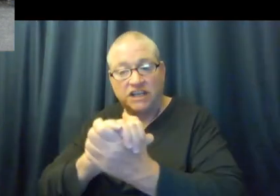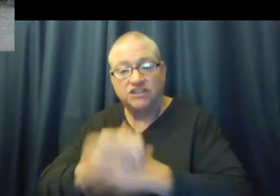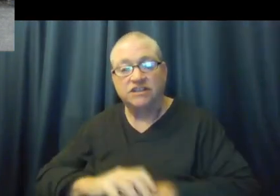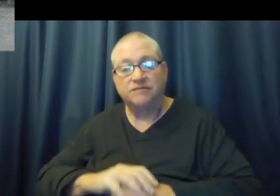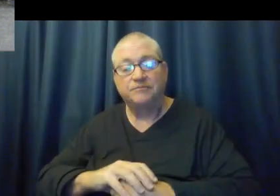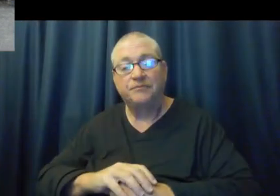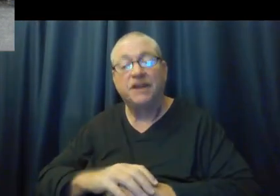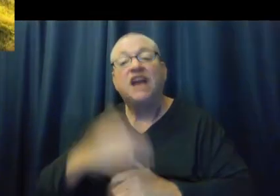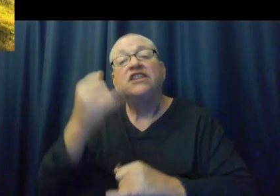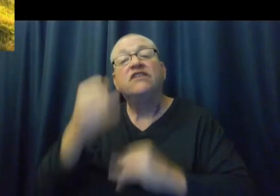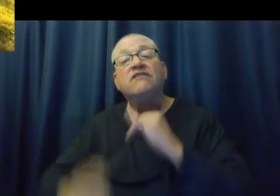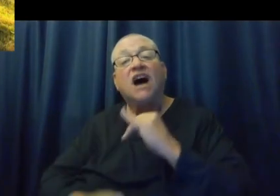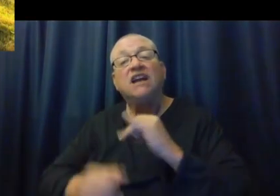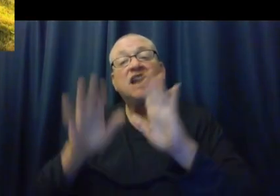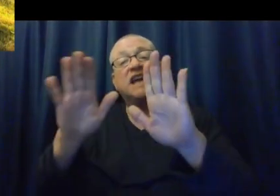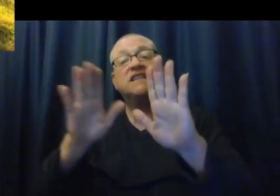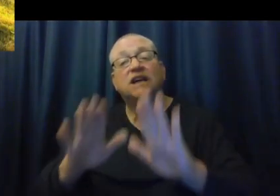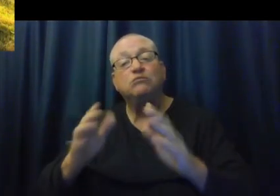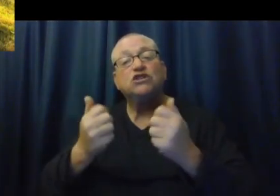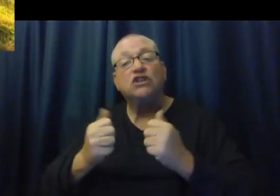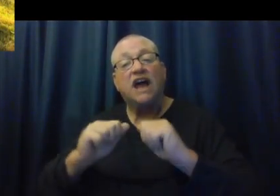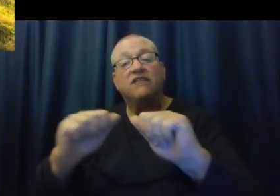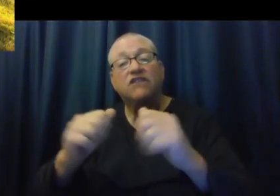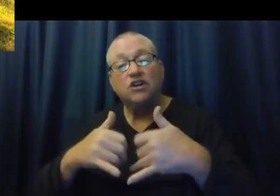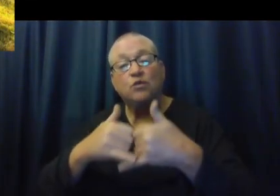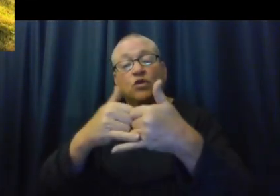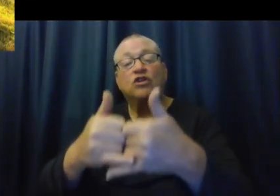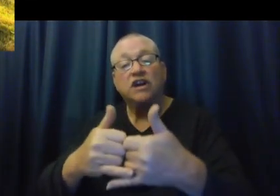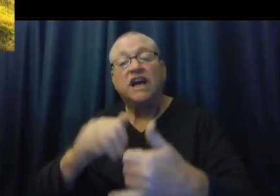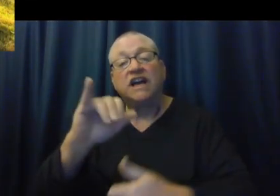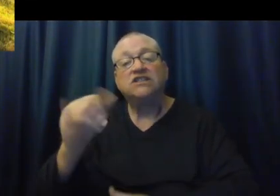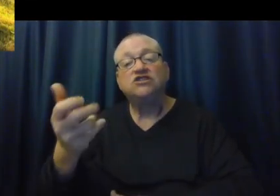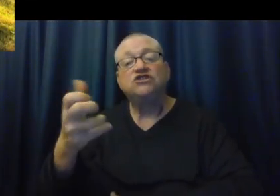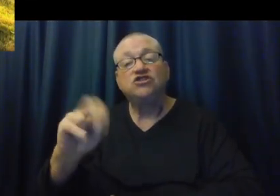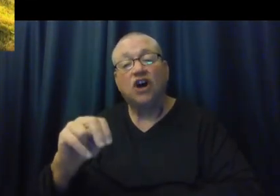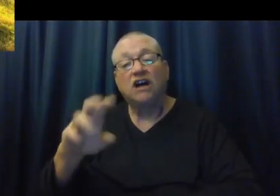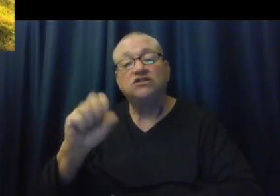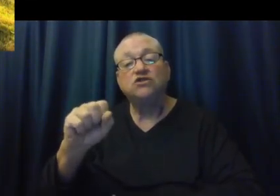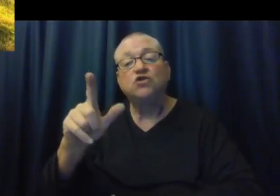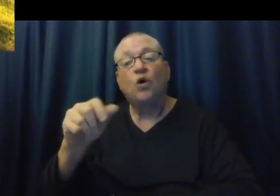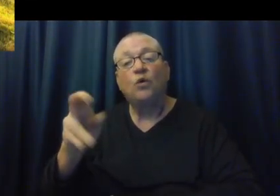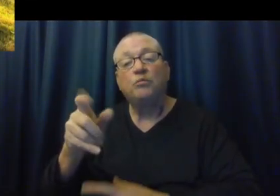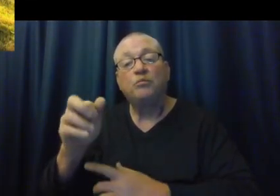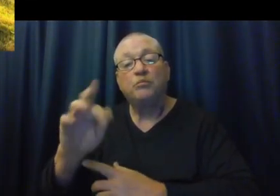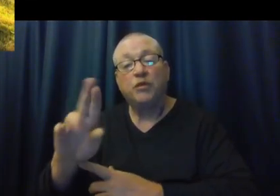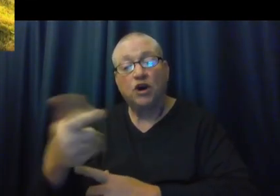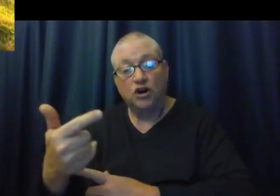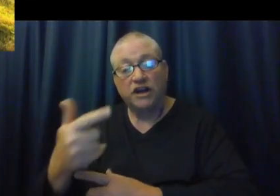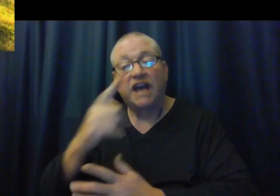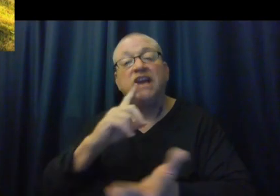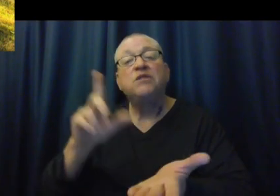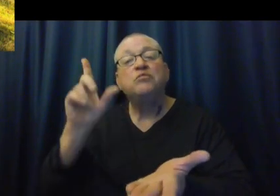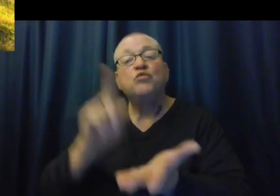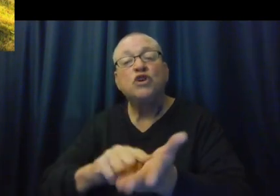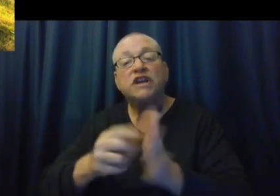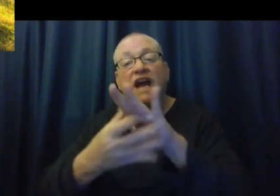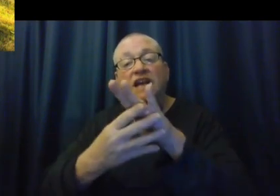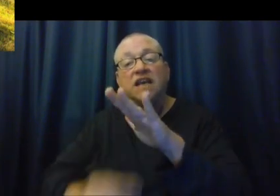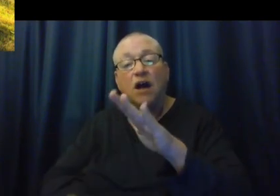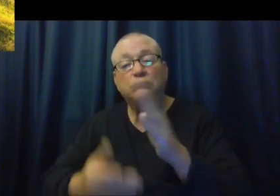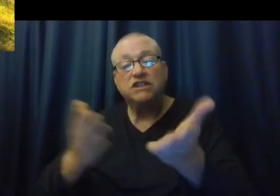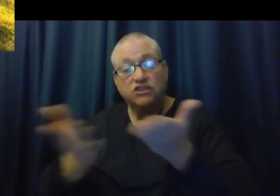congratulations. The final Exceptional Effort Award for this year goes to John Solberg in Print and Copy